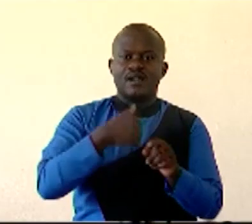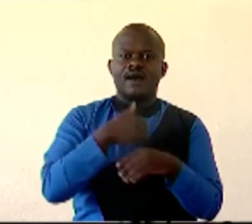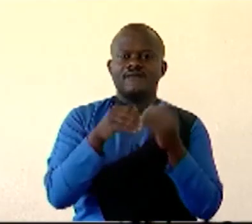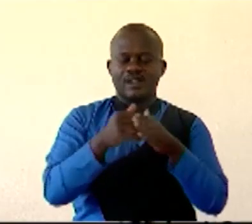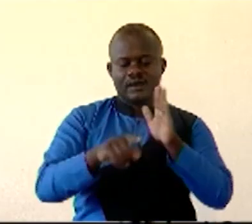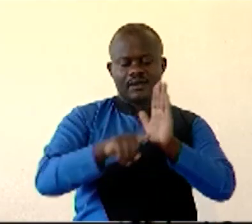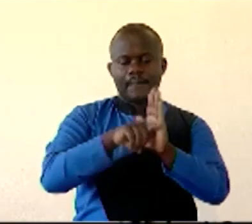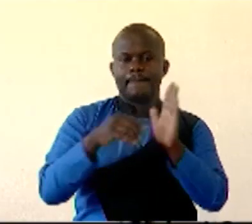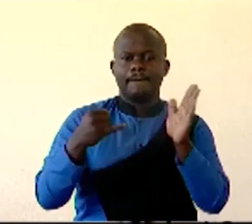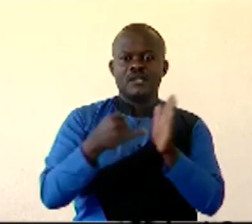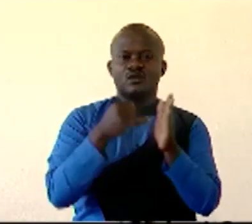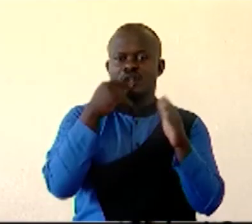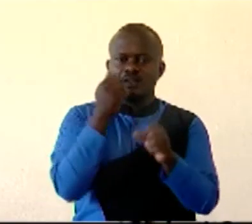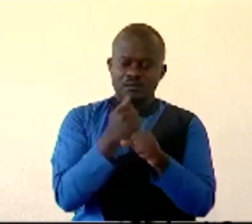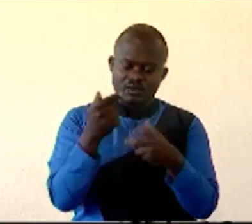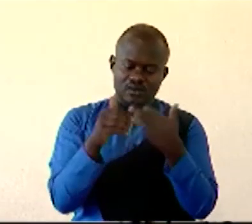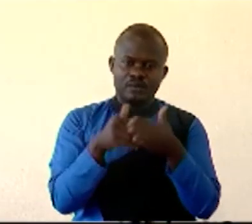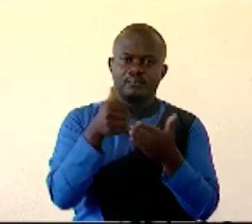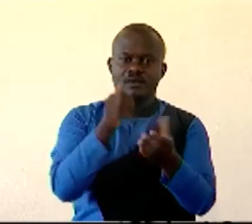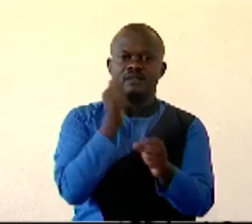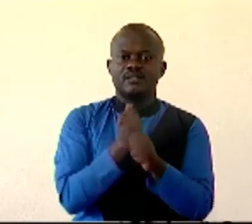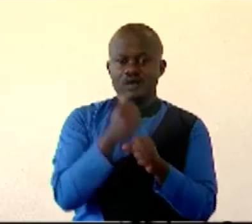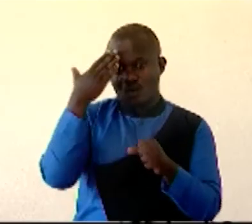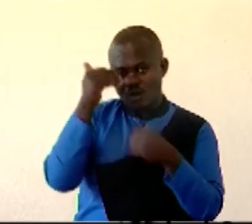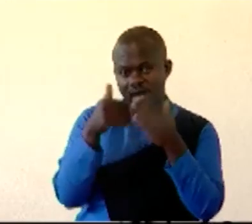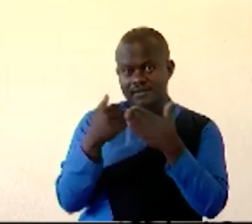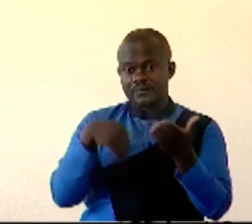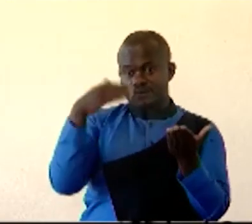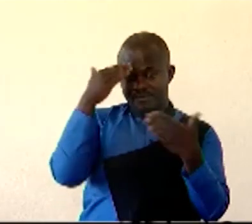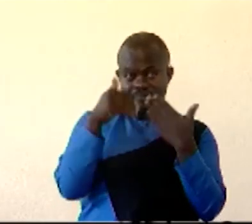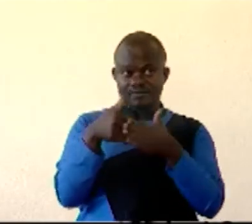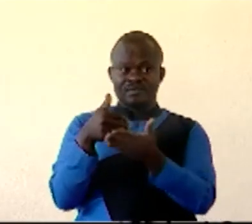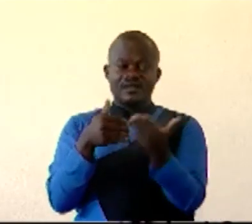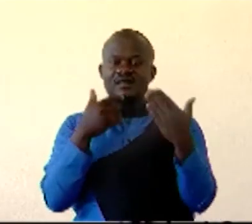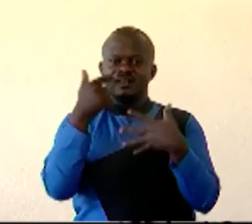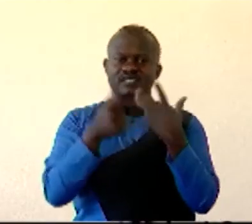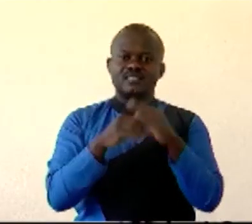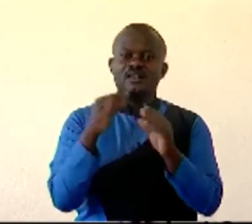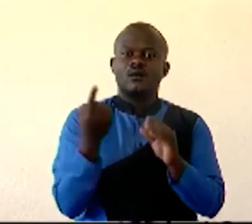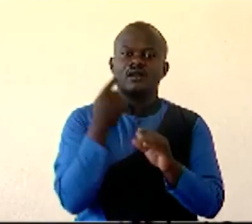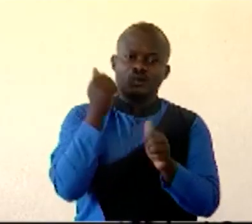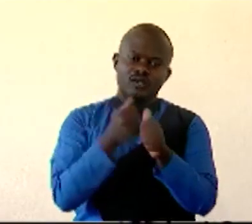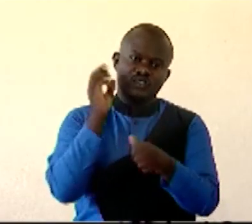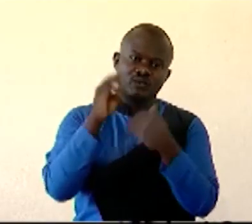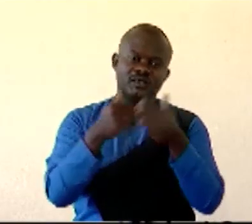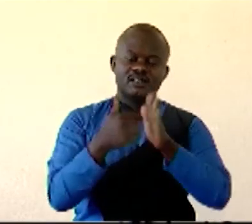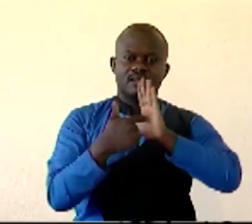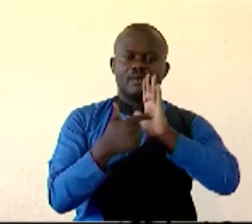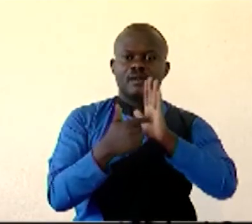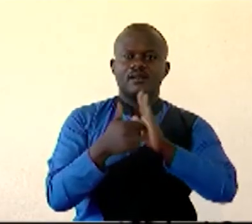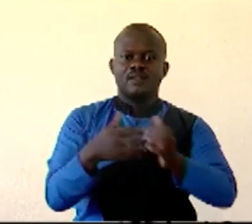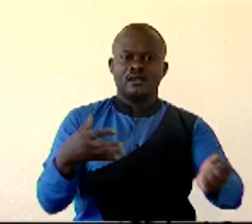impact on the products that will be formed. Why? Because it is the one which will determine the amount